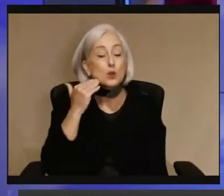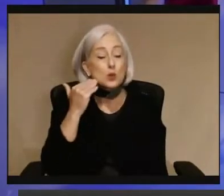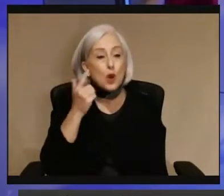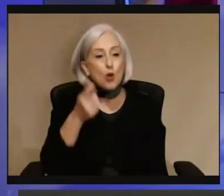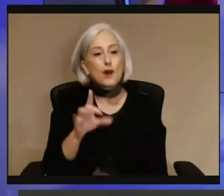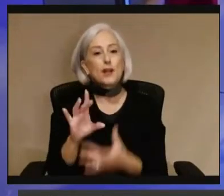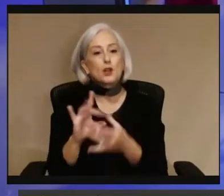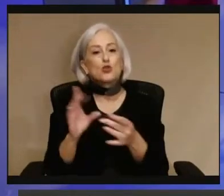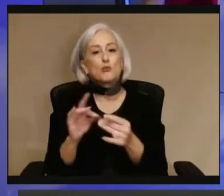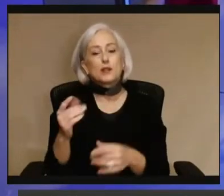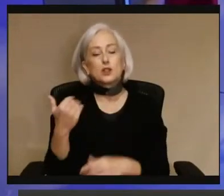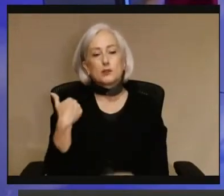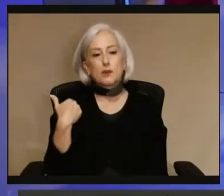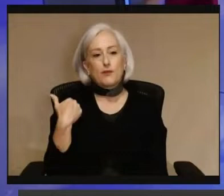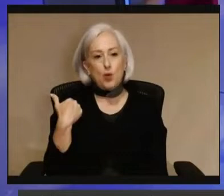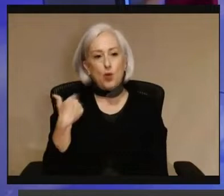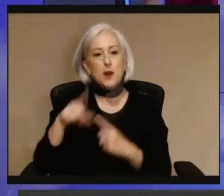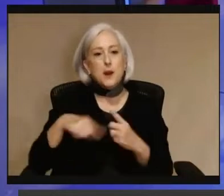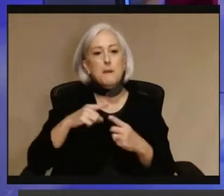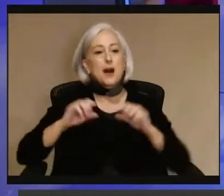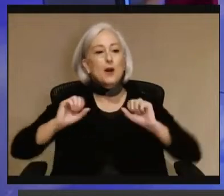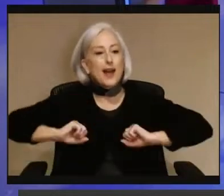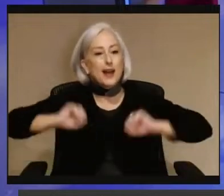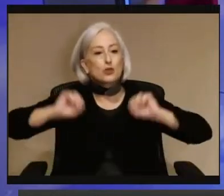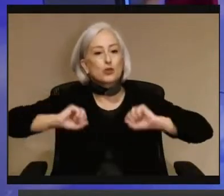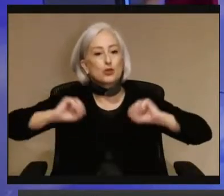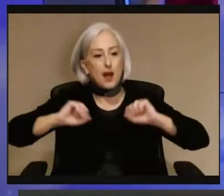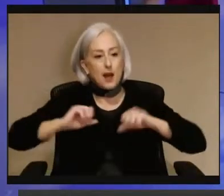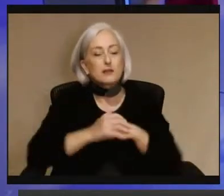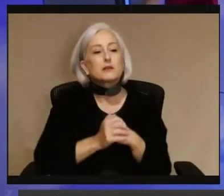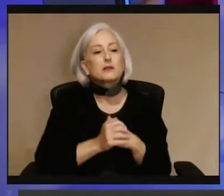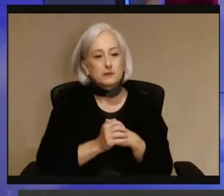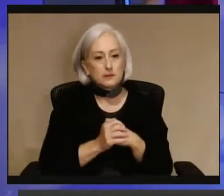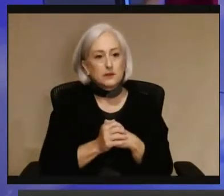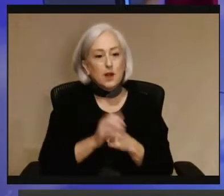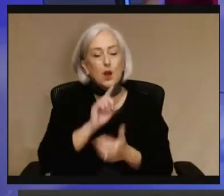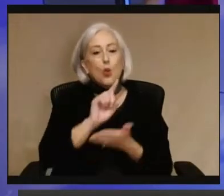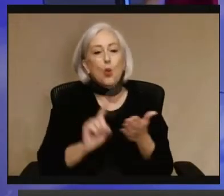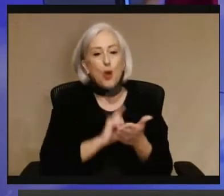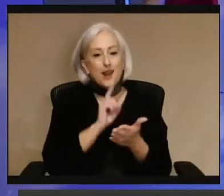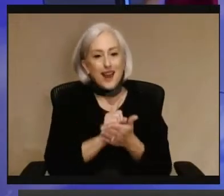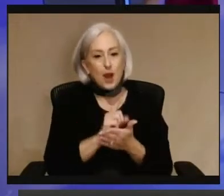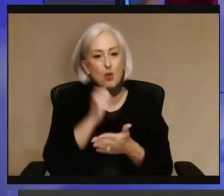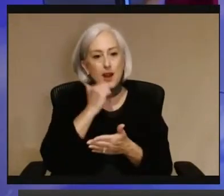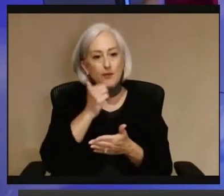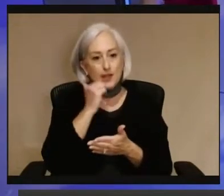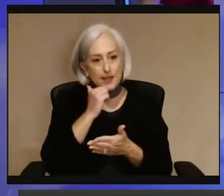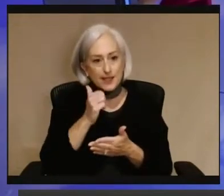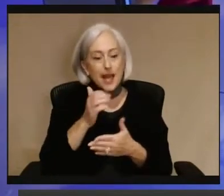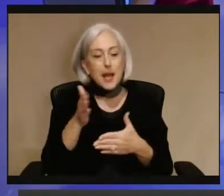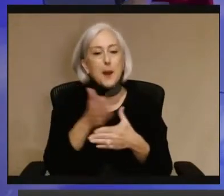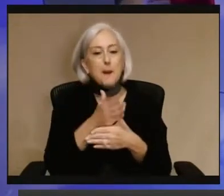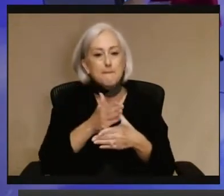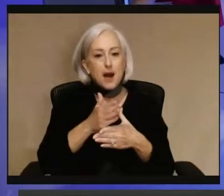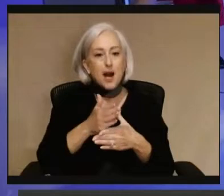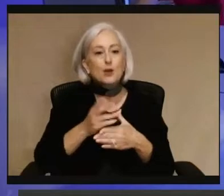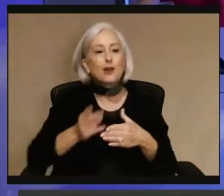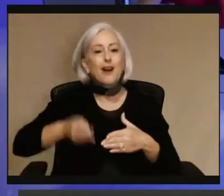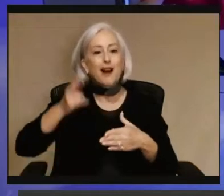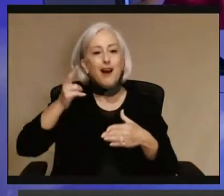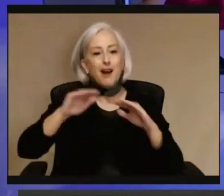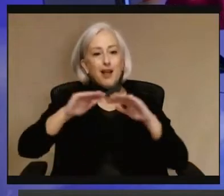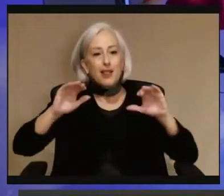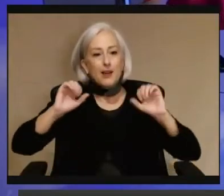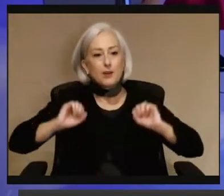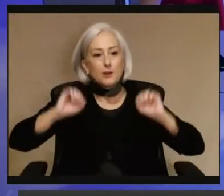today about exercise, but since research shows that an hour a day of moderate or high level intensity exercise is very effective treating mental illness, why isn't it discussed